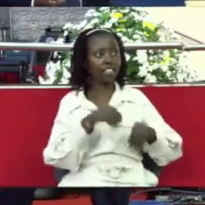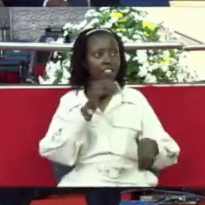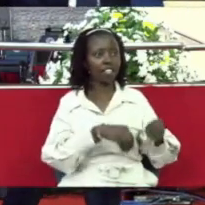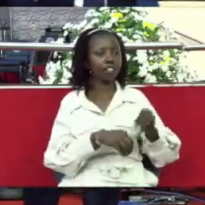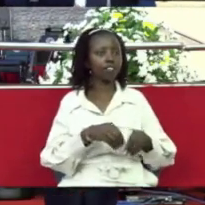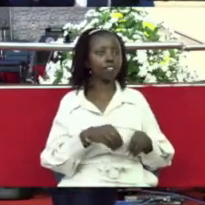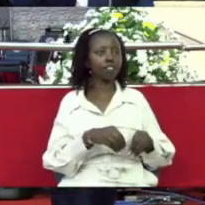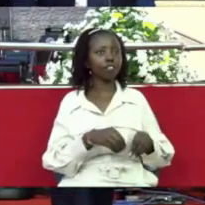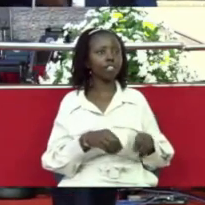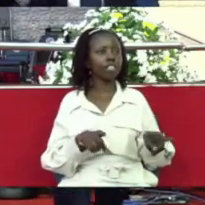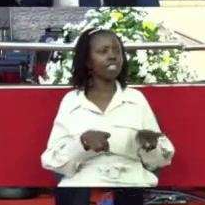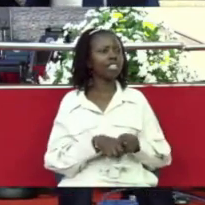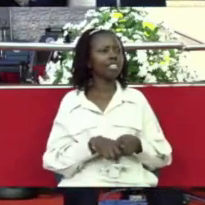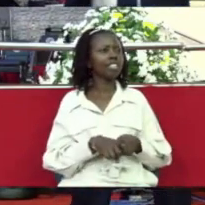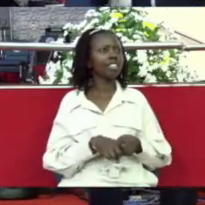is a lifestyle.